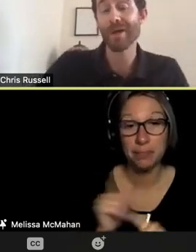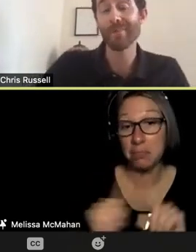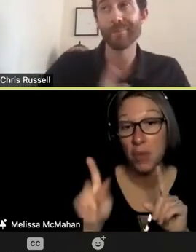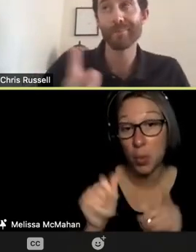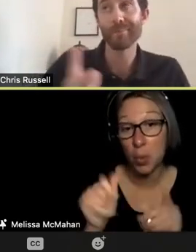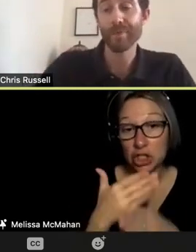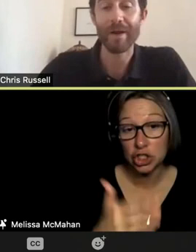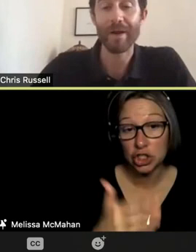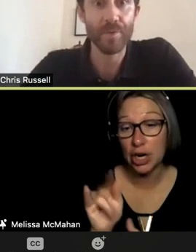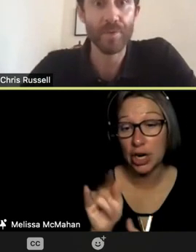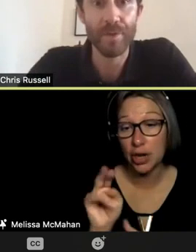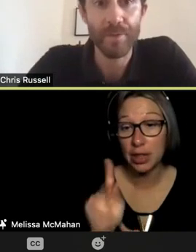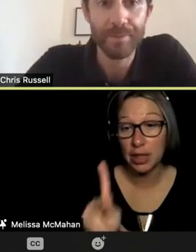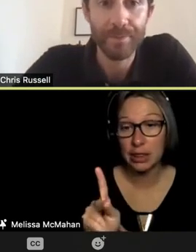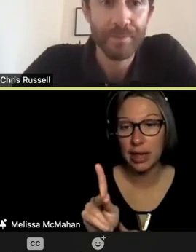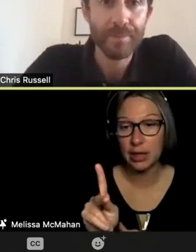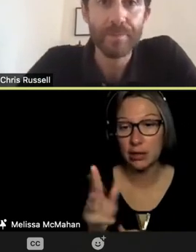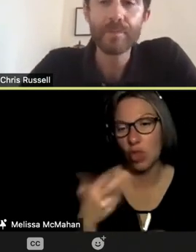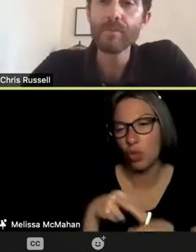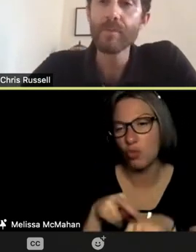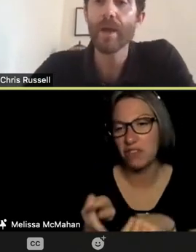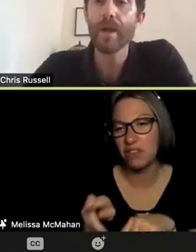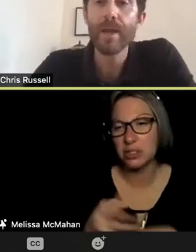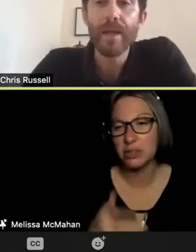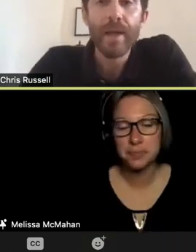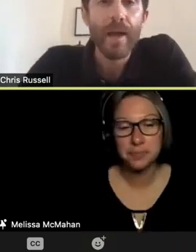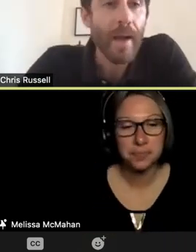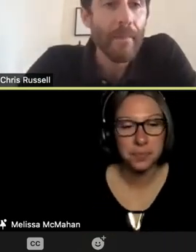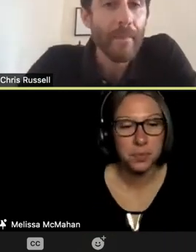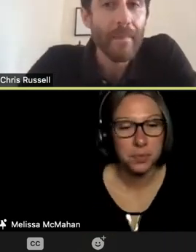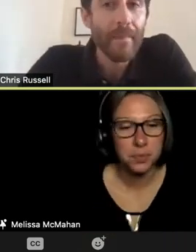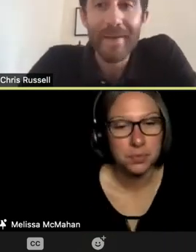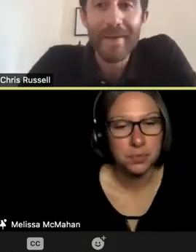the link, the reference with you. Okay.